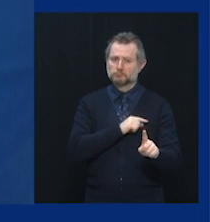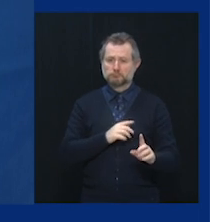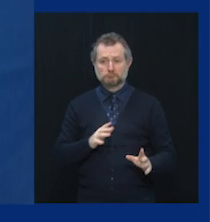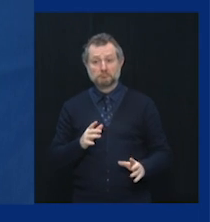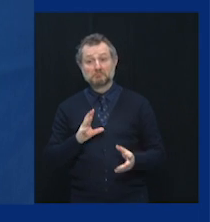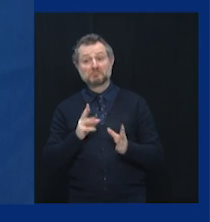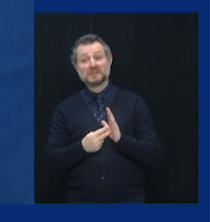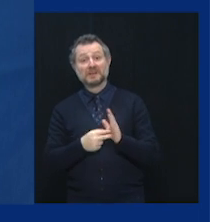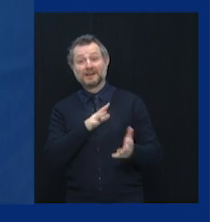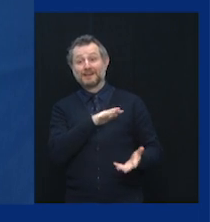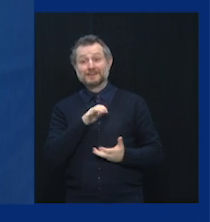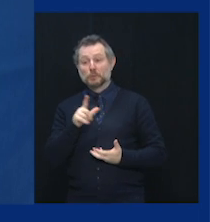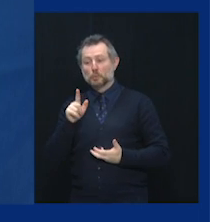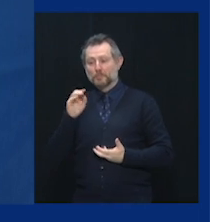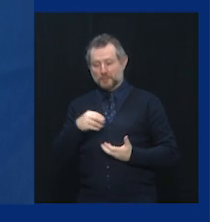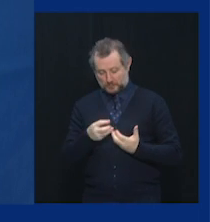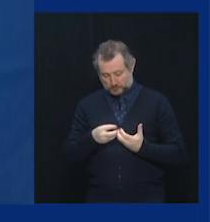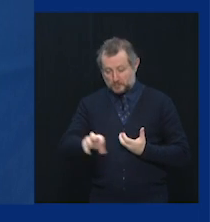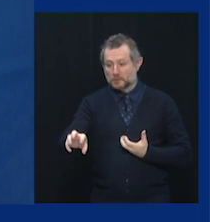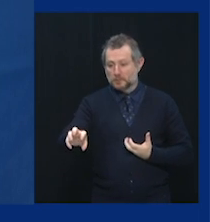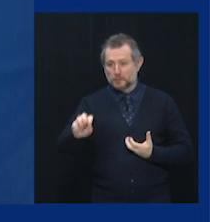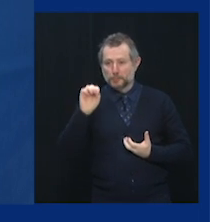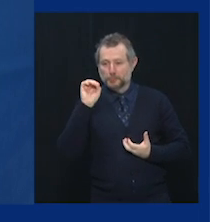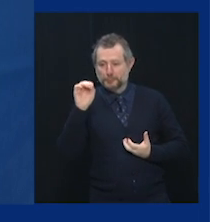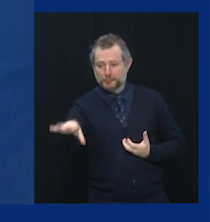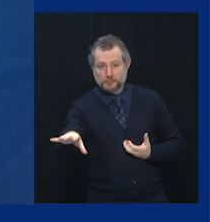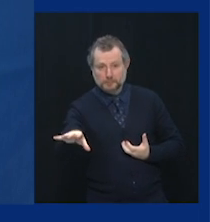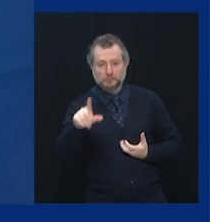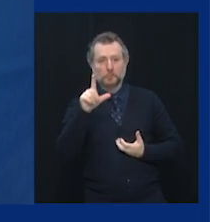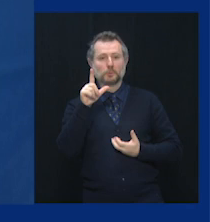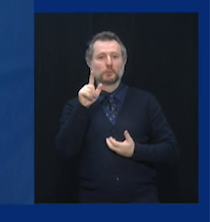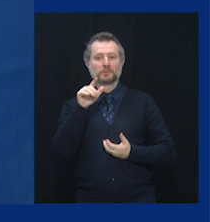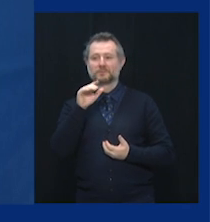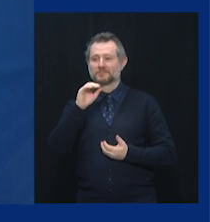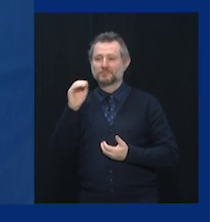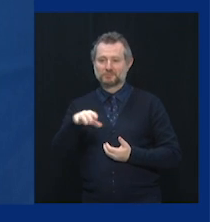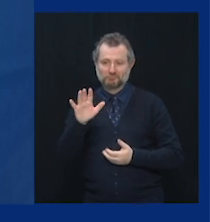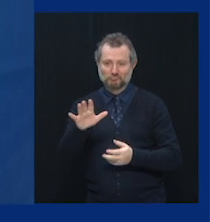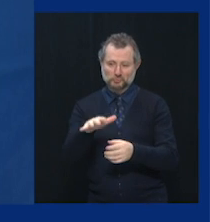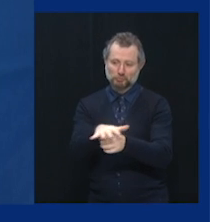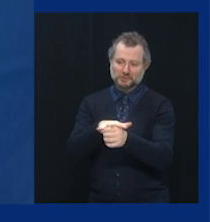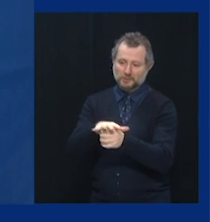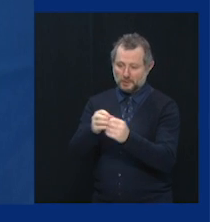21% of that region's